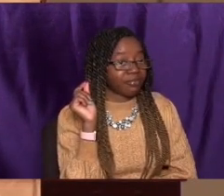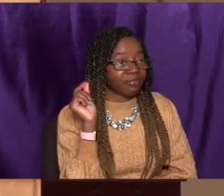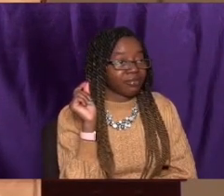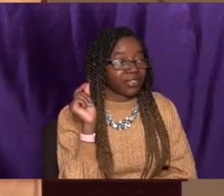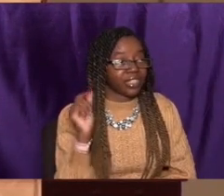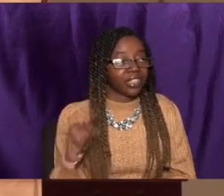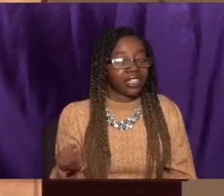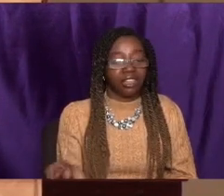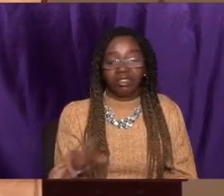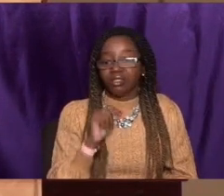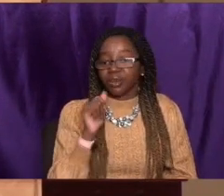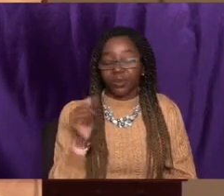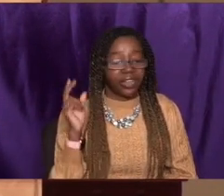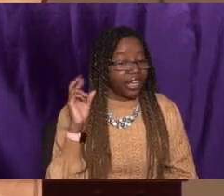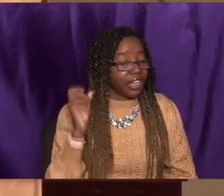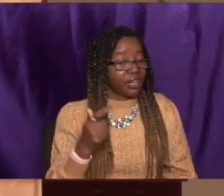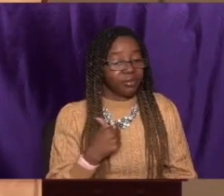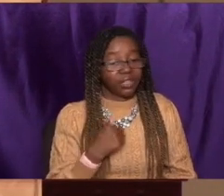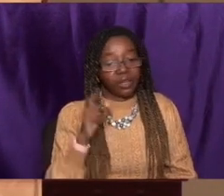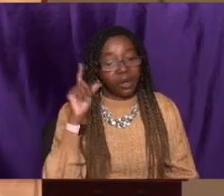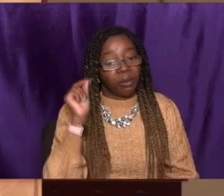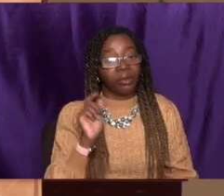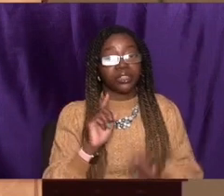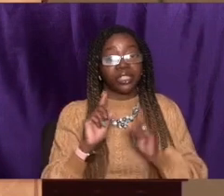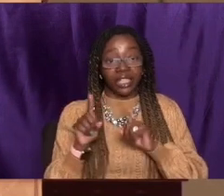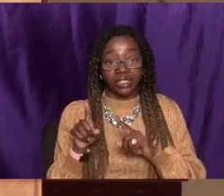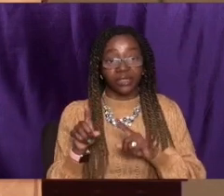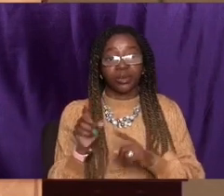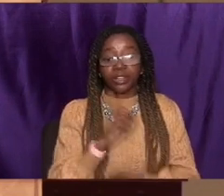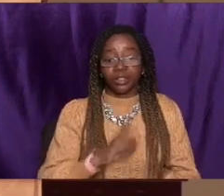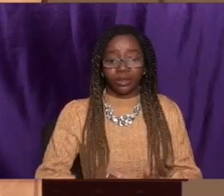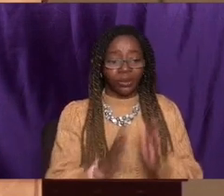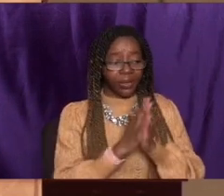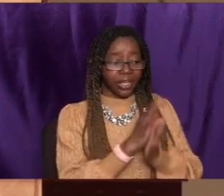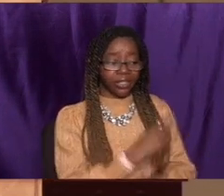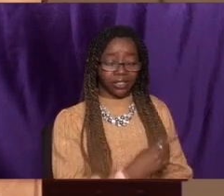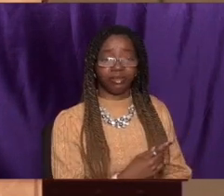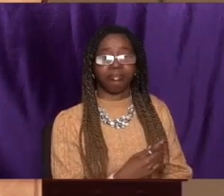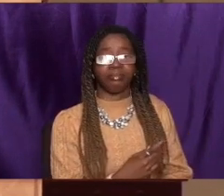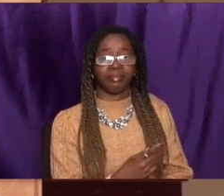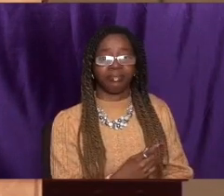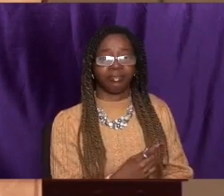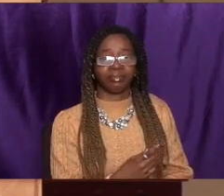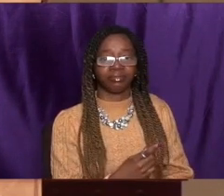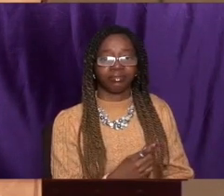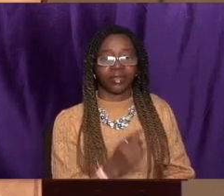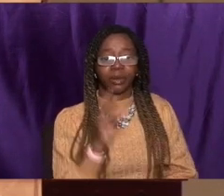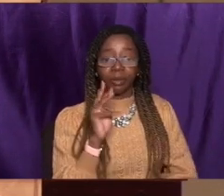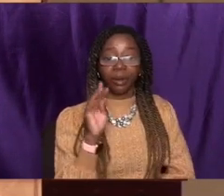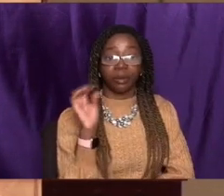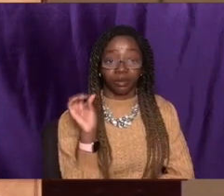They won't listen to me, Moses says. The Lord asked them, Mo,